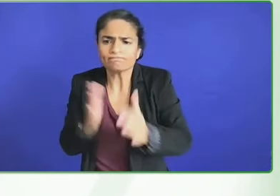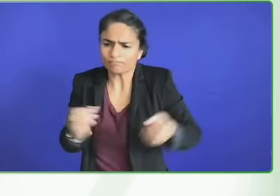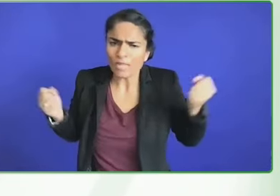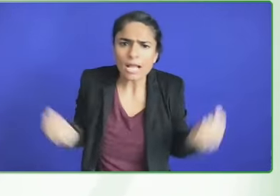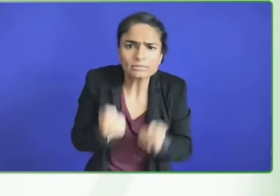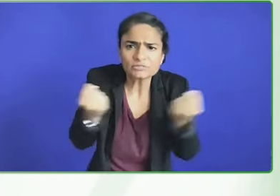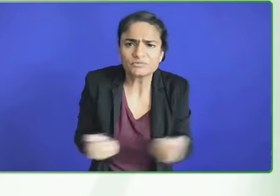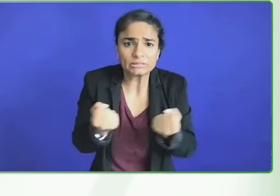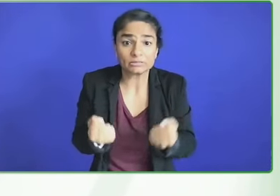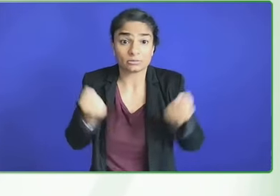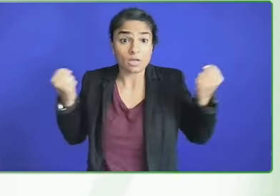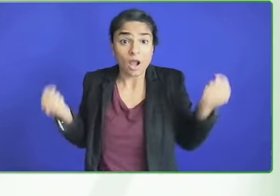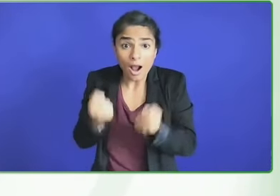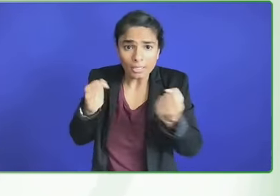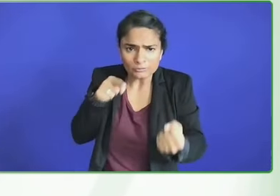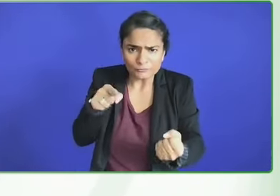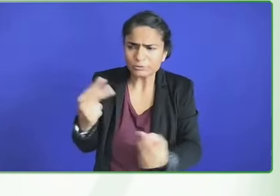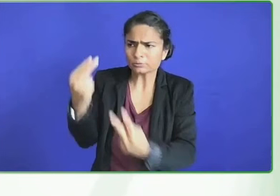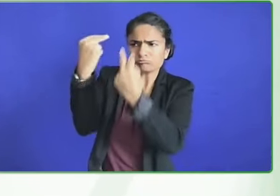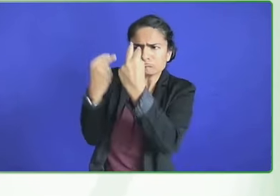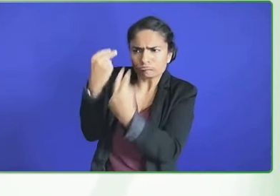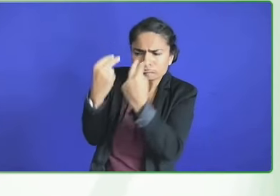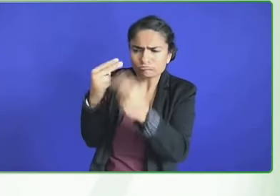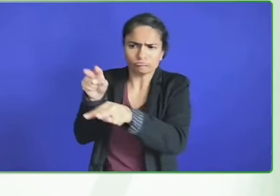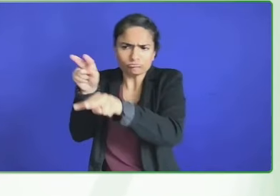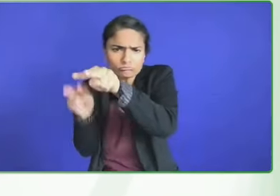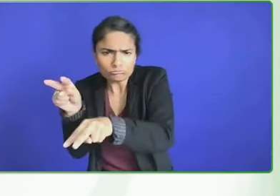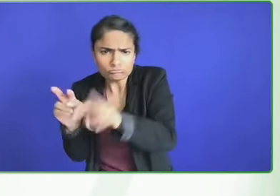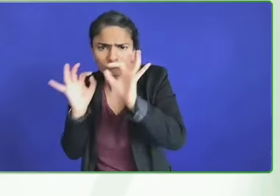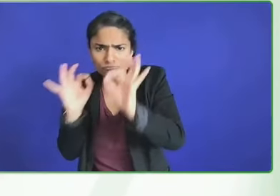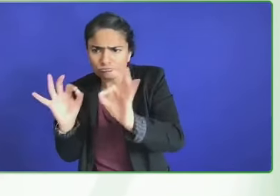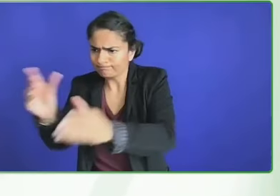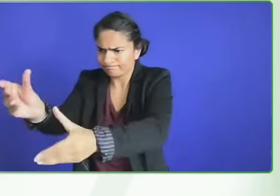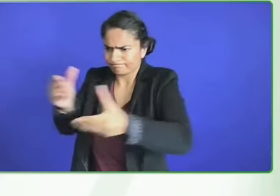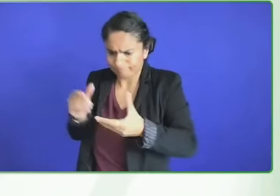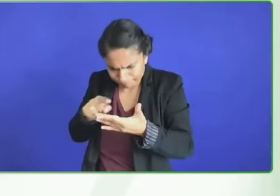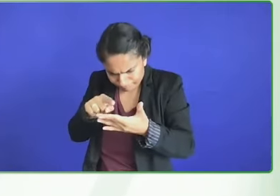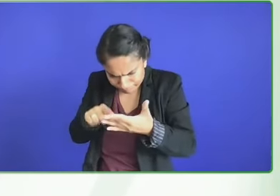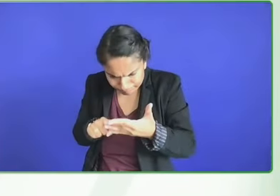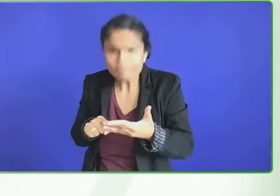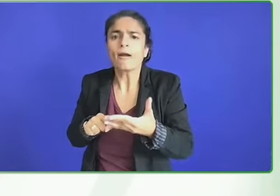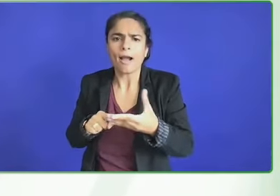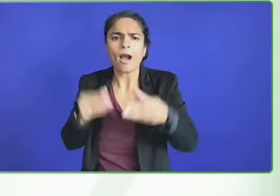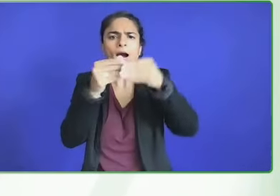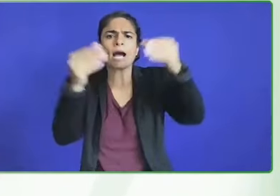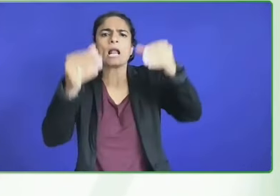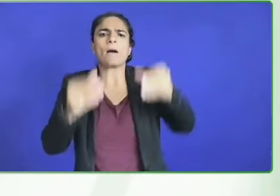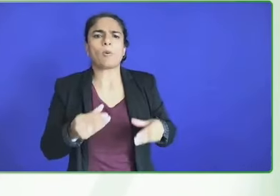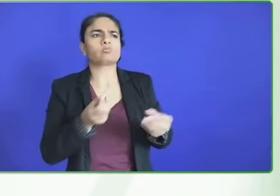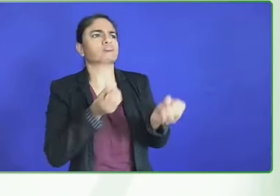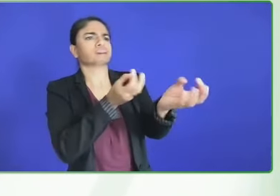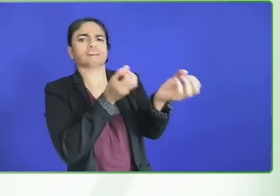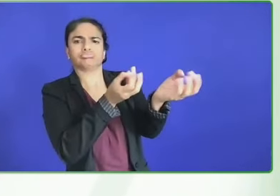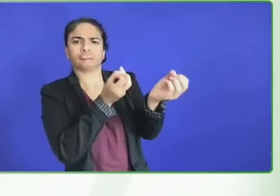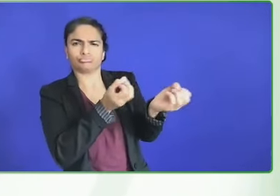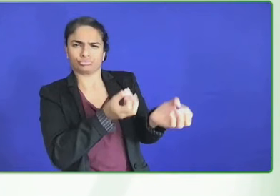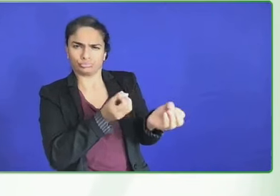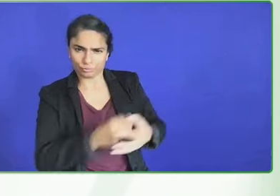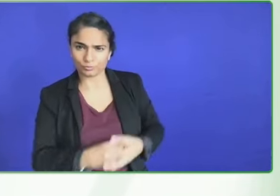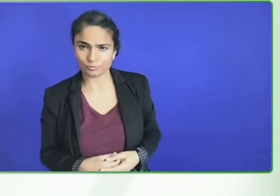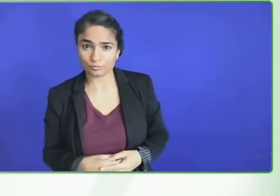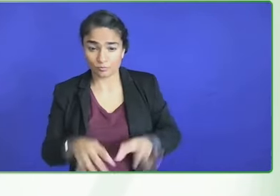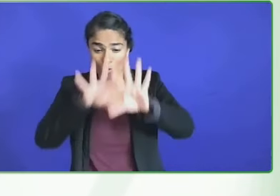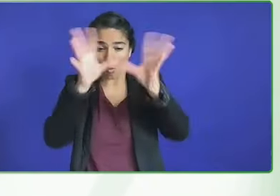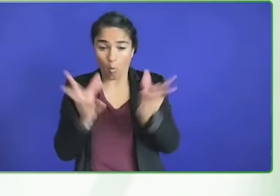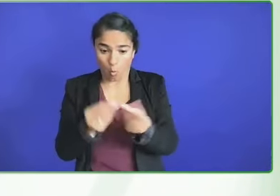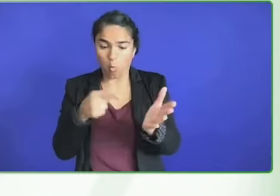In the strategy, we have seven flagship initiatives, the first one being the creation of a platform in which we